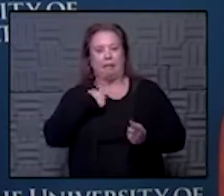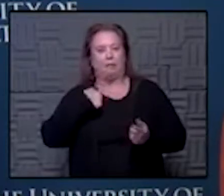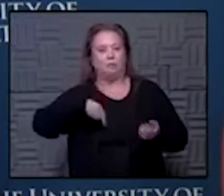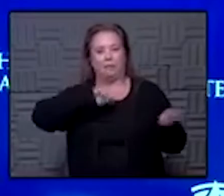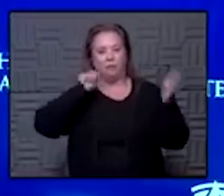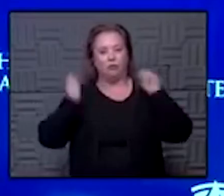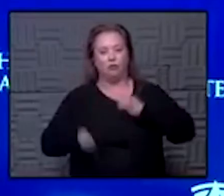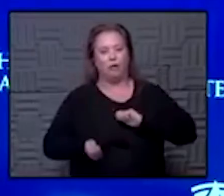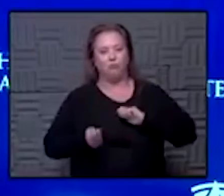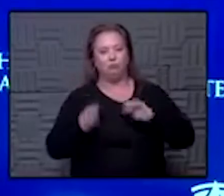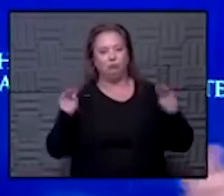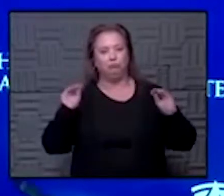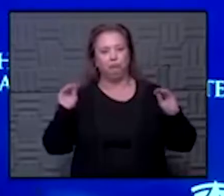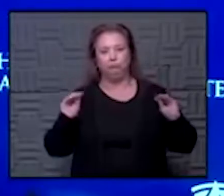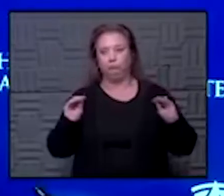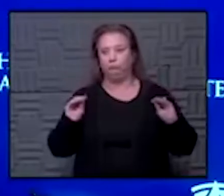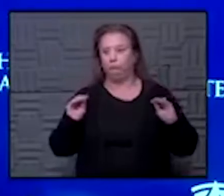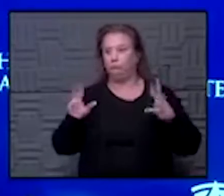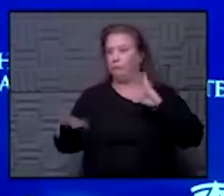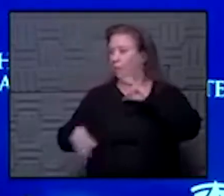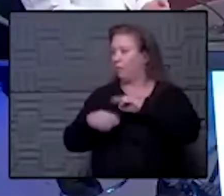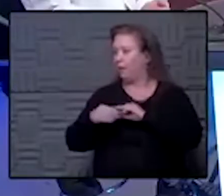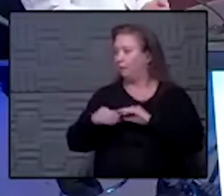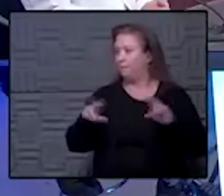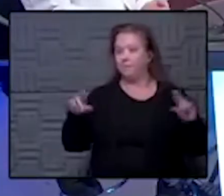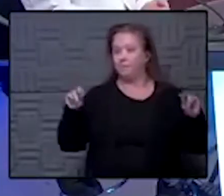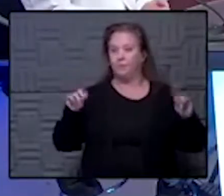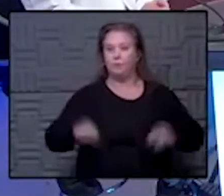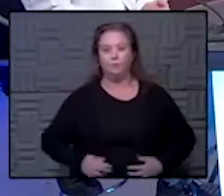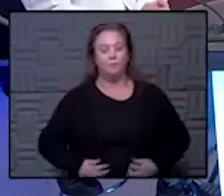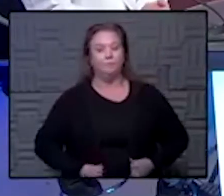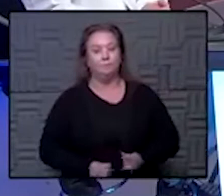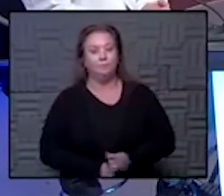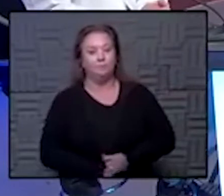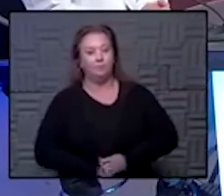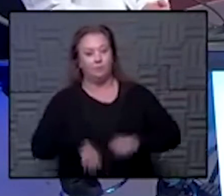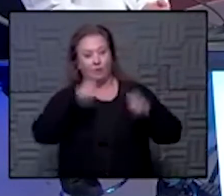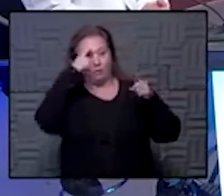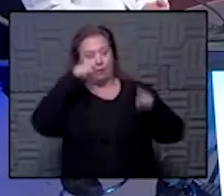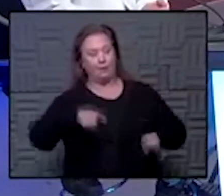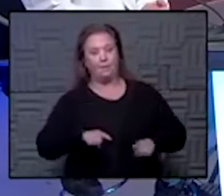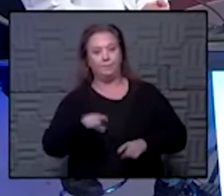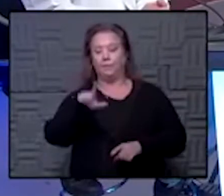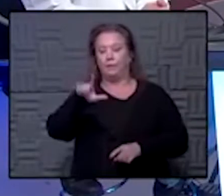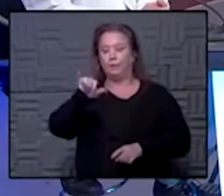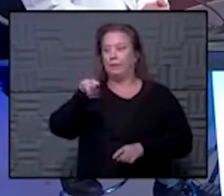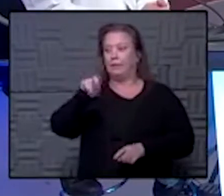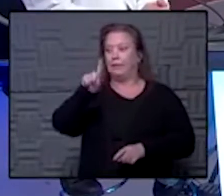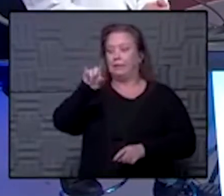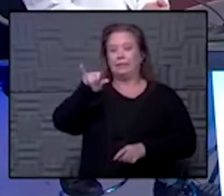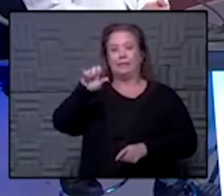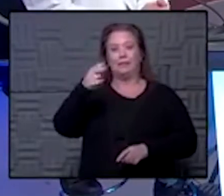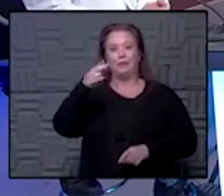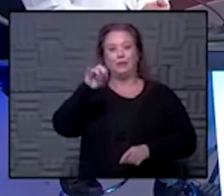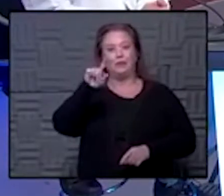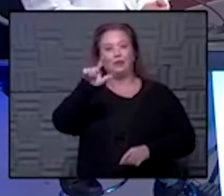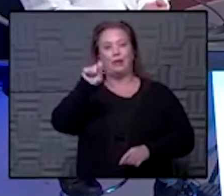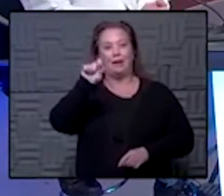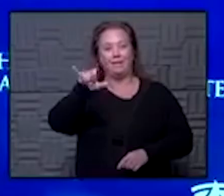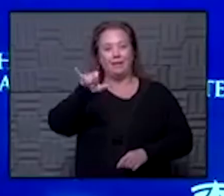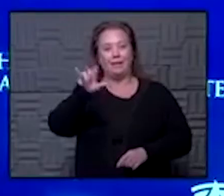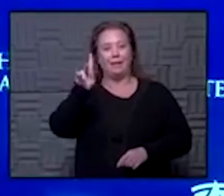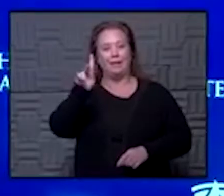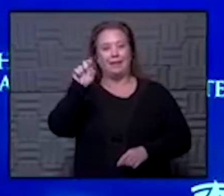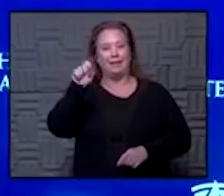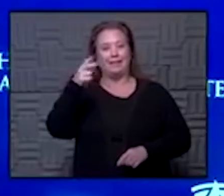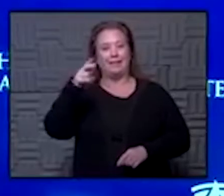changes. All right. Do either of you want to add anything to that? I would agree. All right. Perfect answer. Lindsay Shively with KSHB, I am